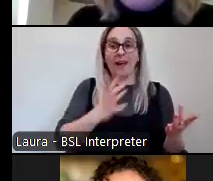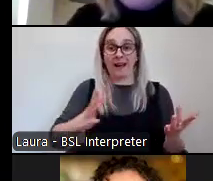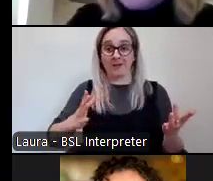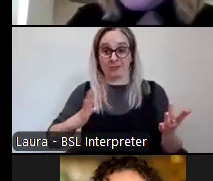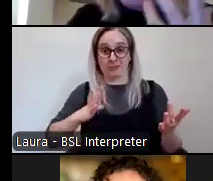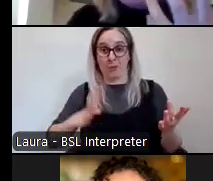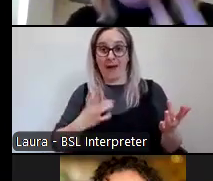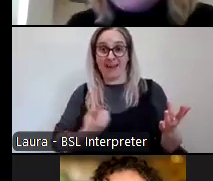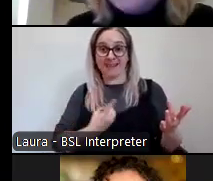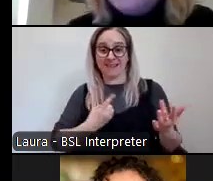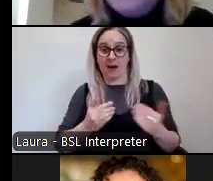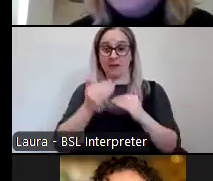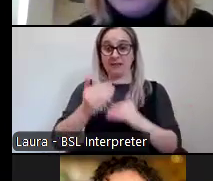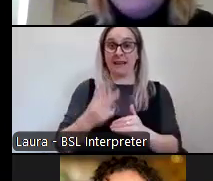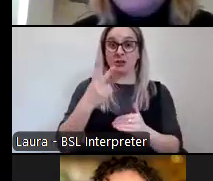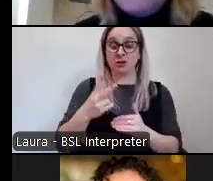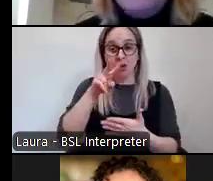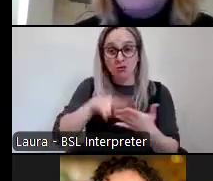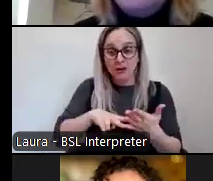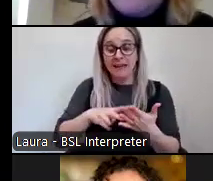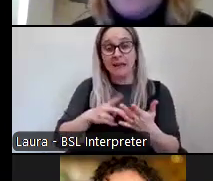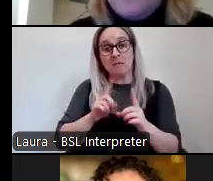in self-reflection and reflecting on your leadership.